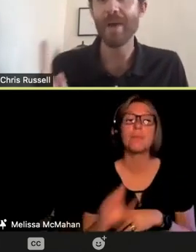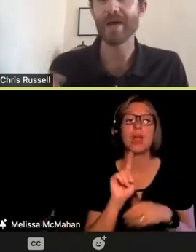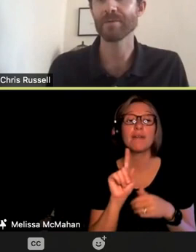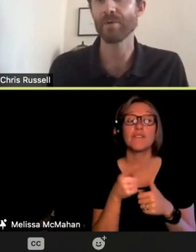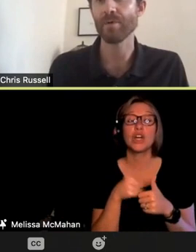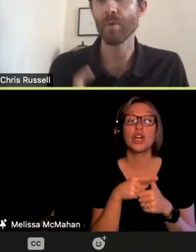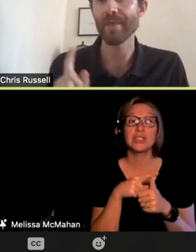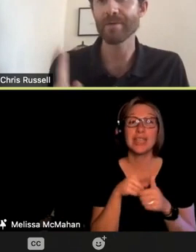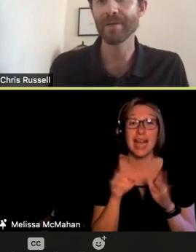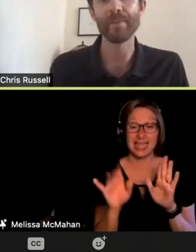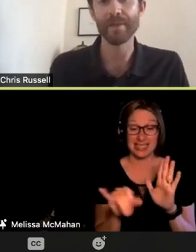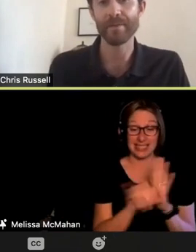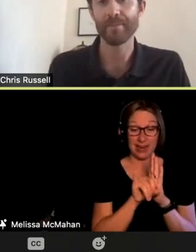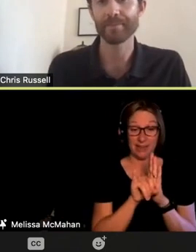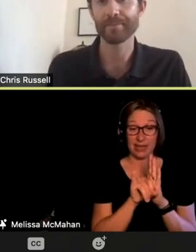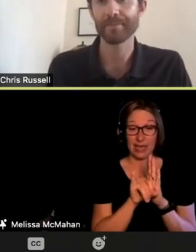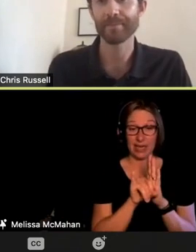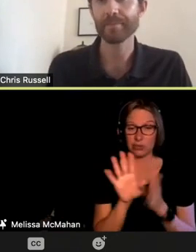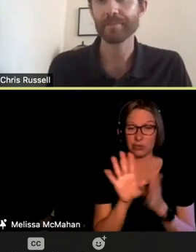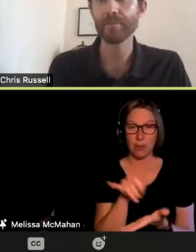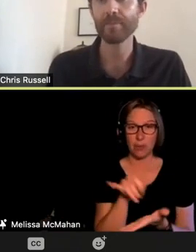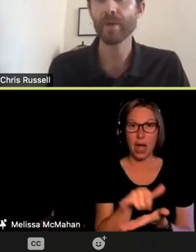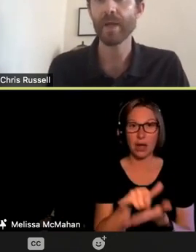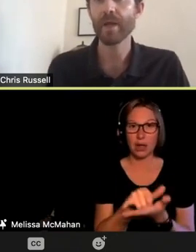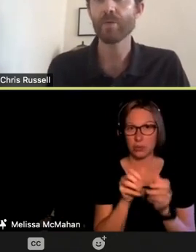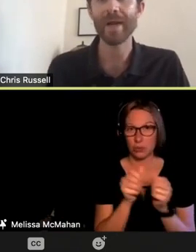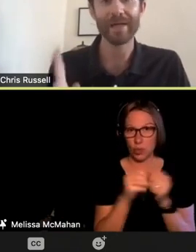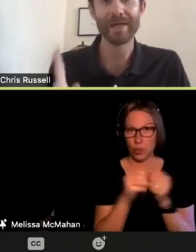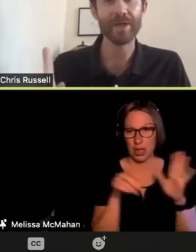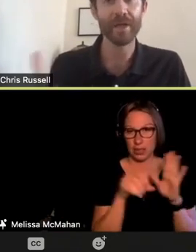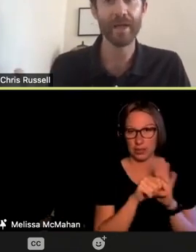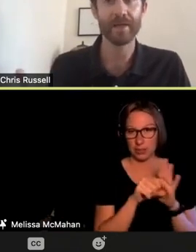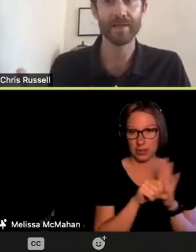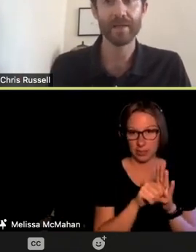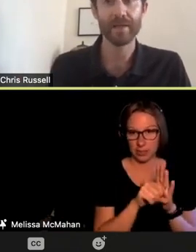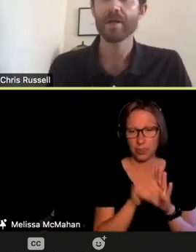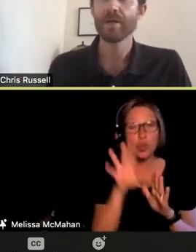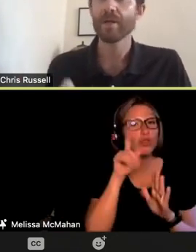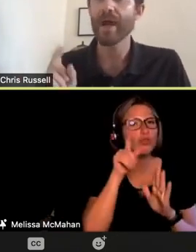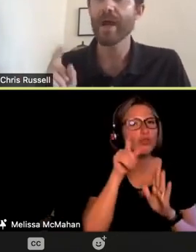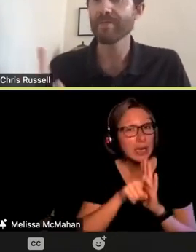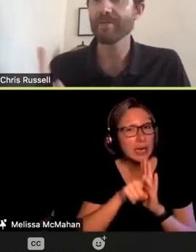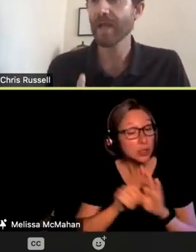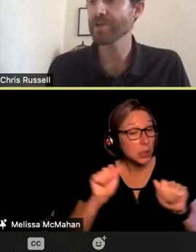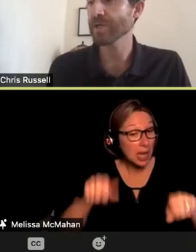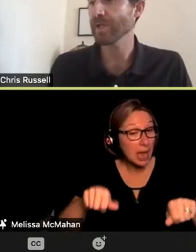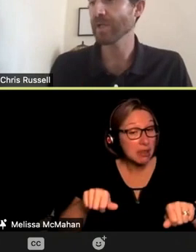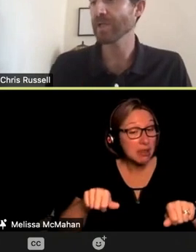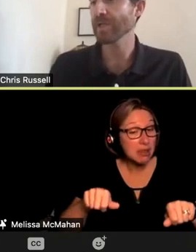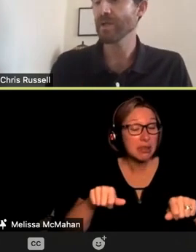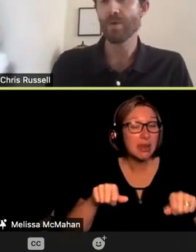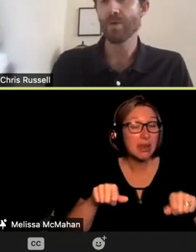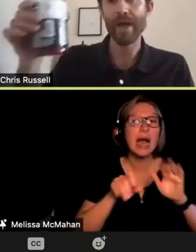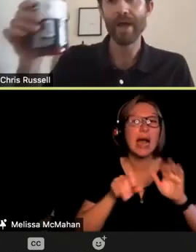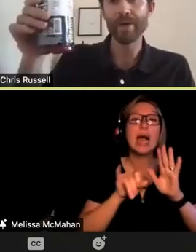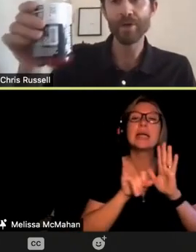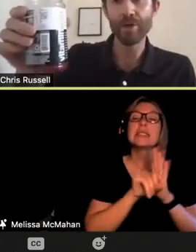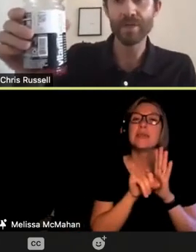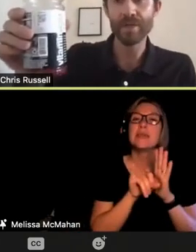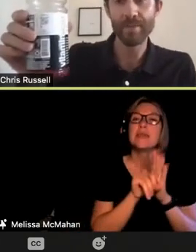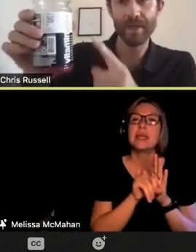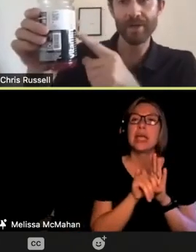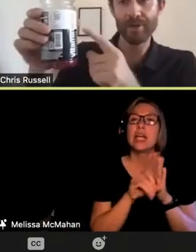is not possible without symbolism. Okay, recognition is. Identification is